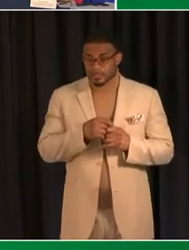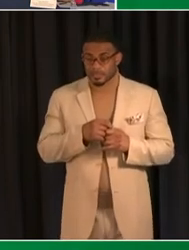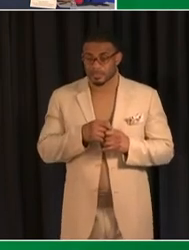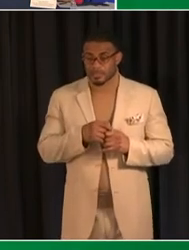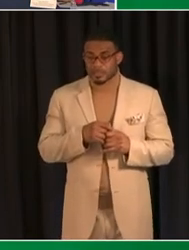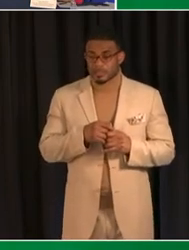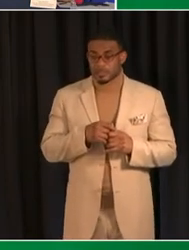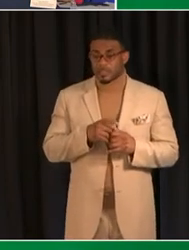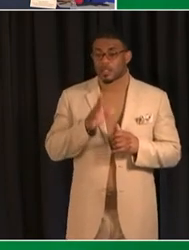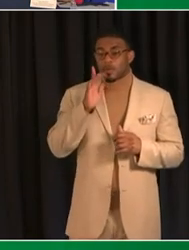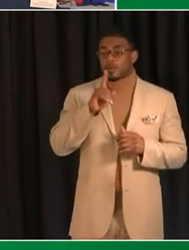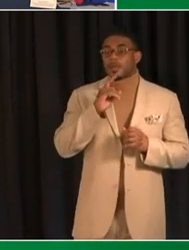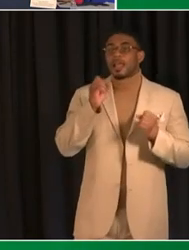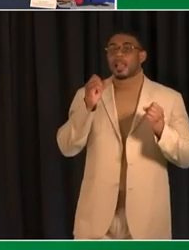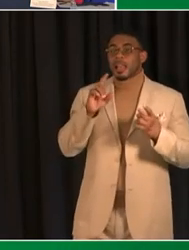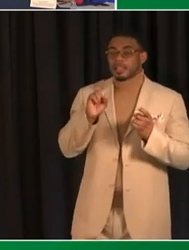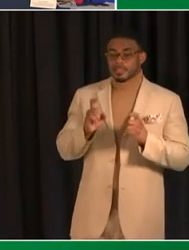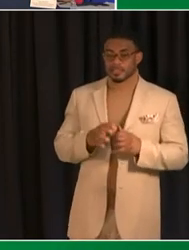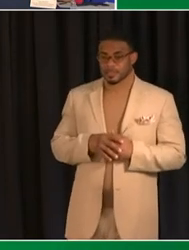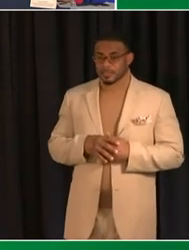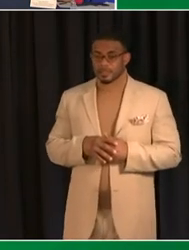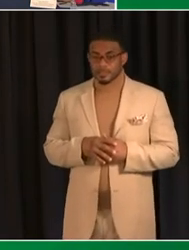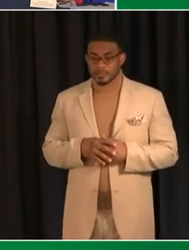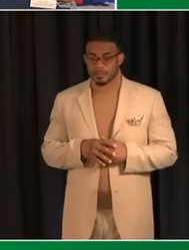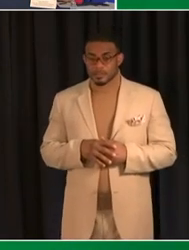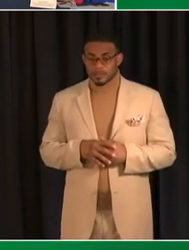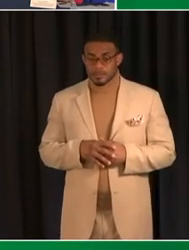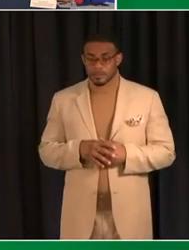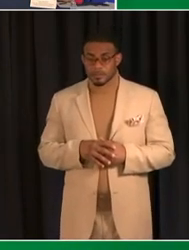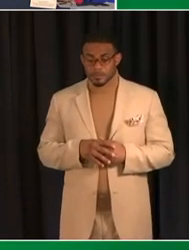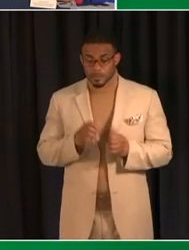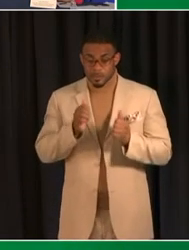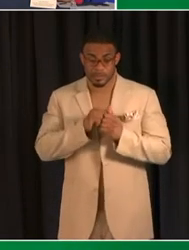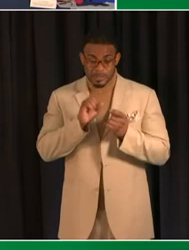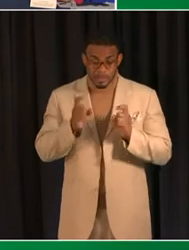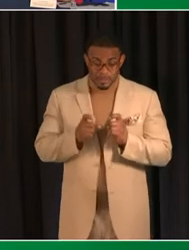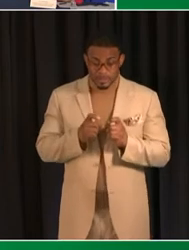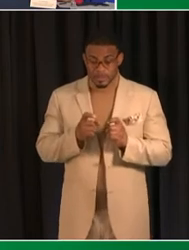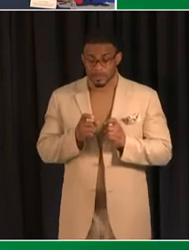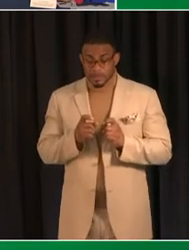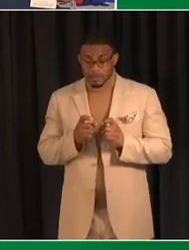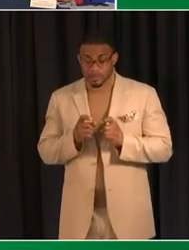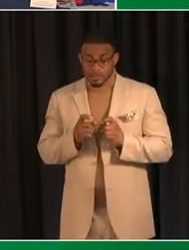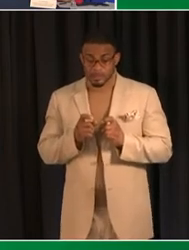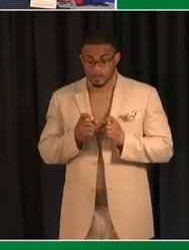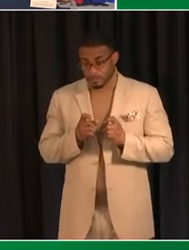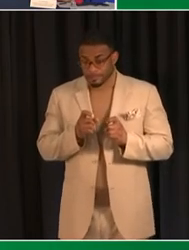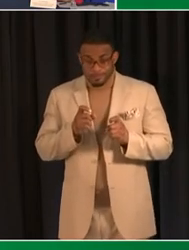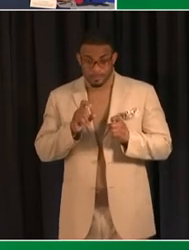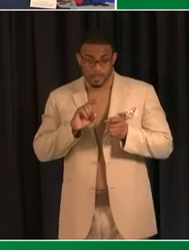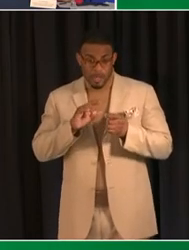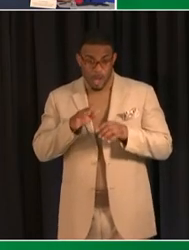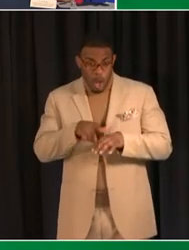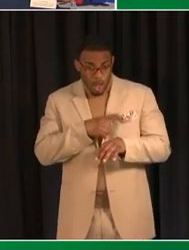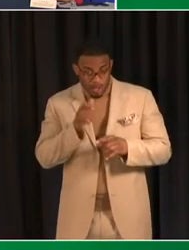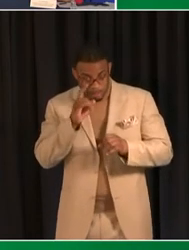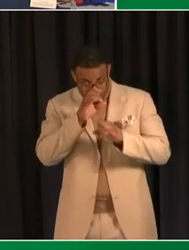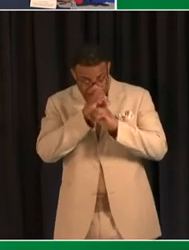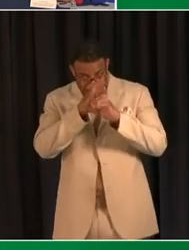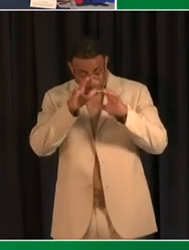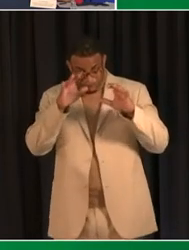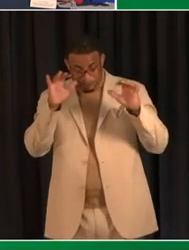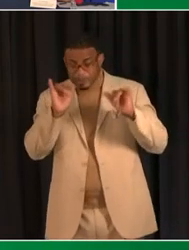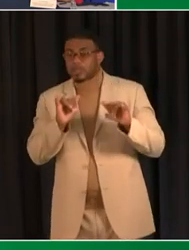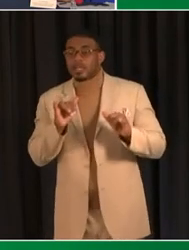I think that there will be a lot of change. And with change, as long as you have